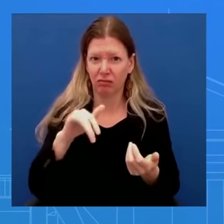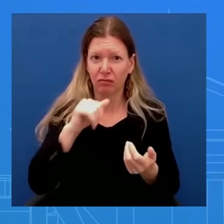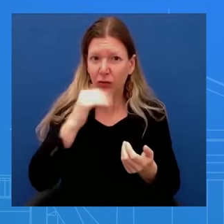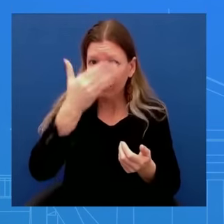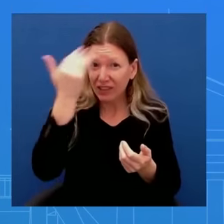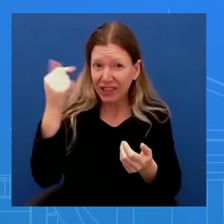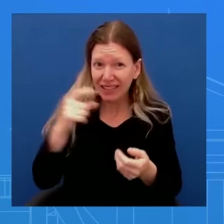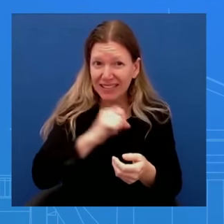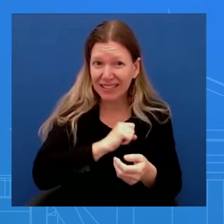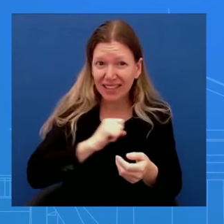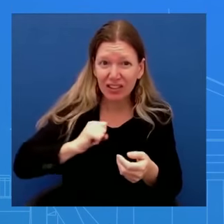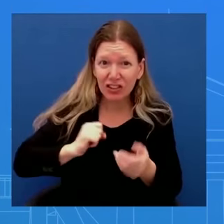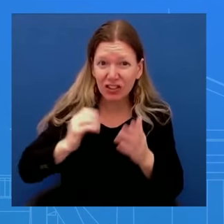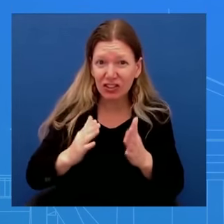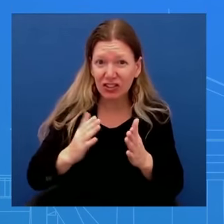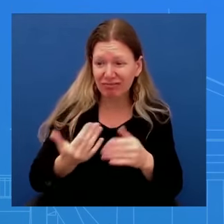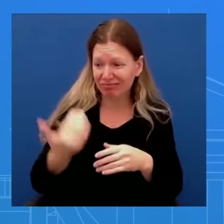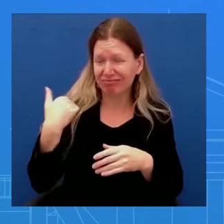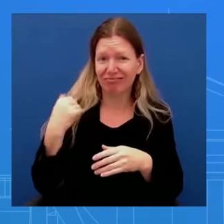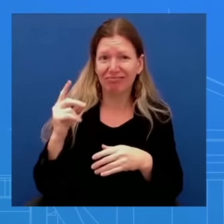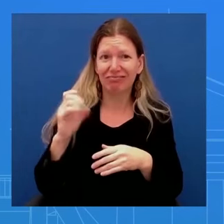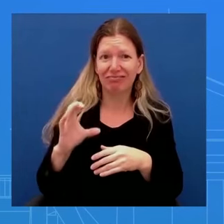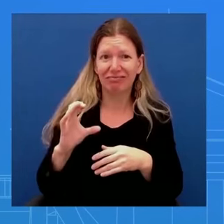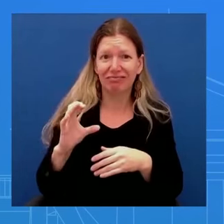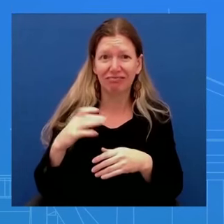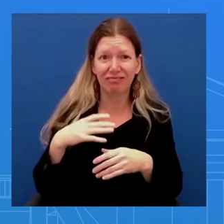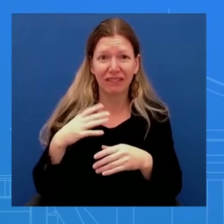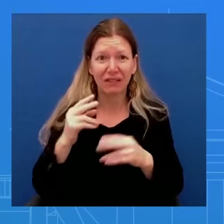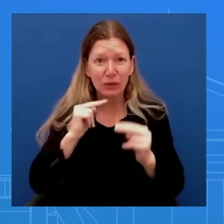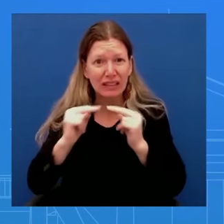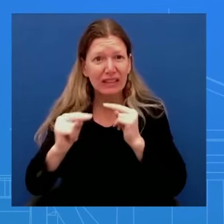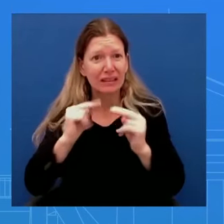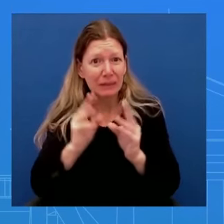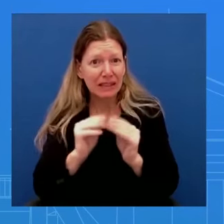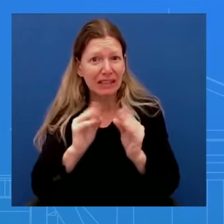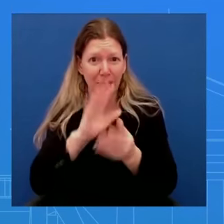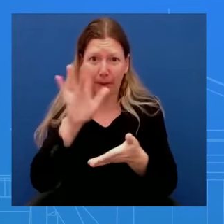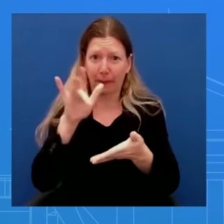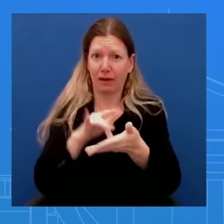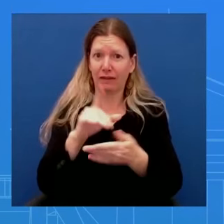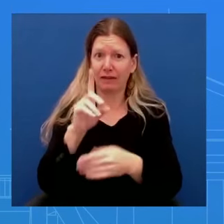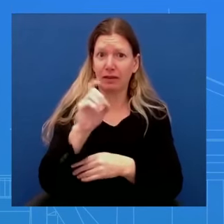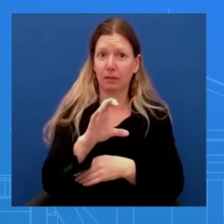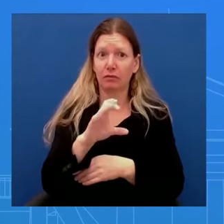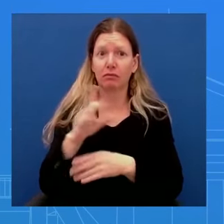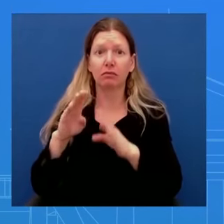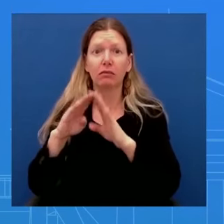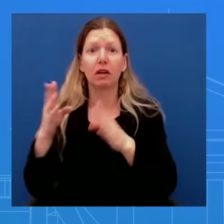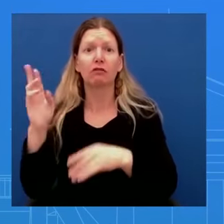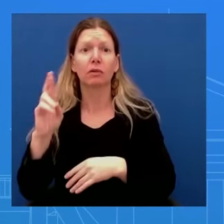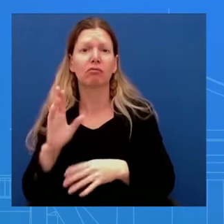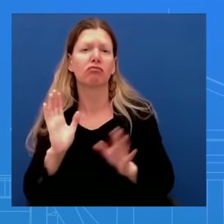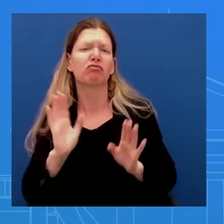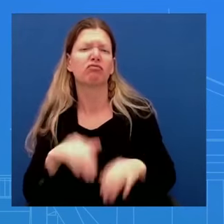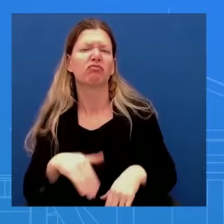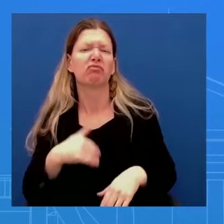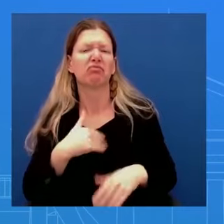in the middle of December, House Republicans decided to go home and start their vacation early. That's what they decided